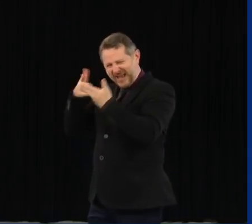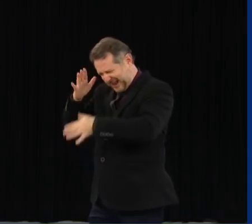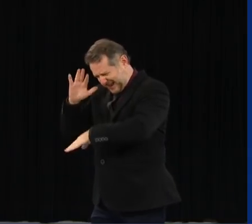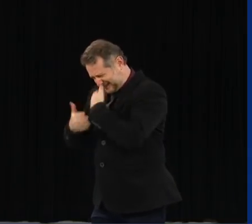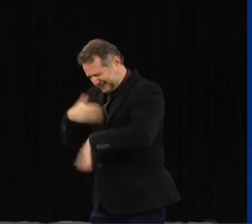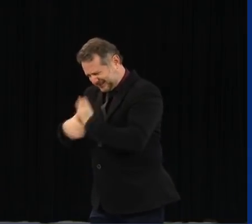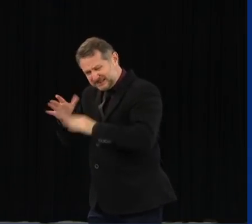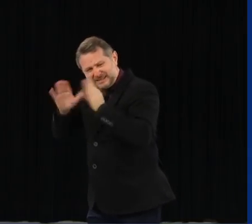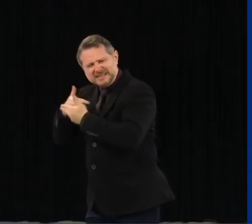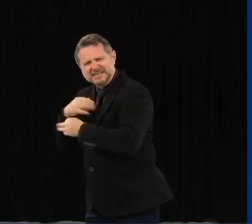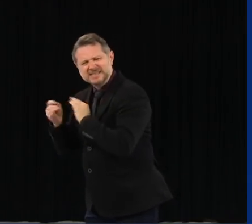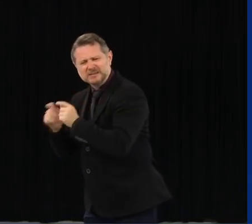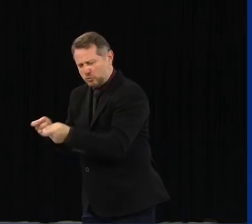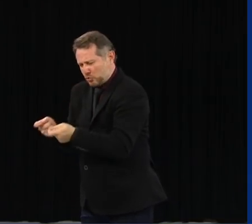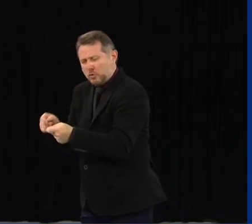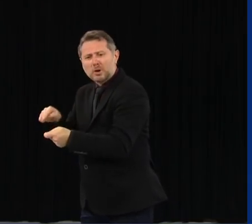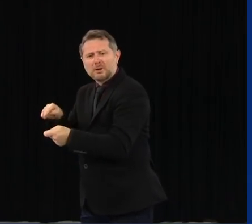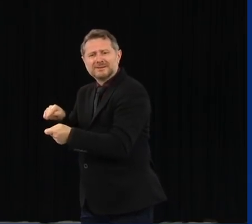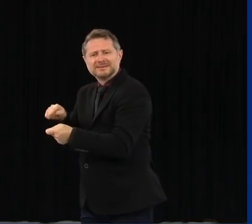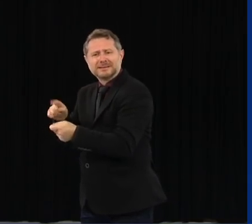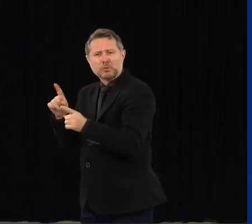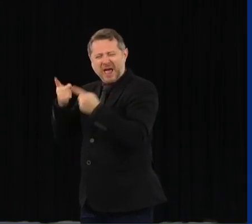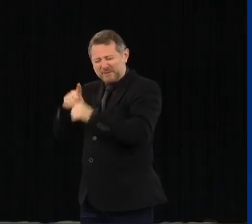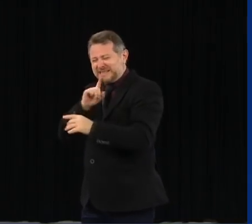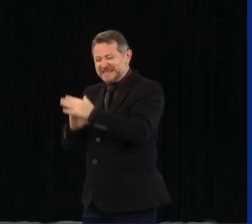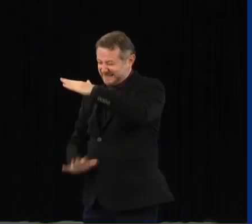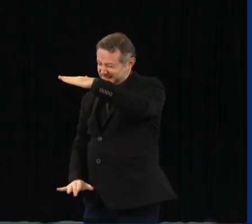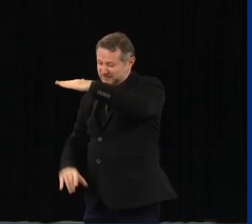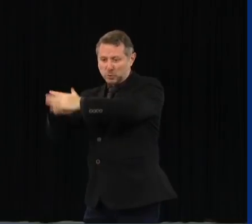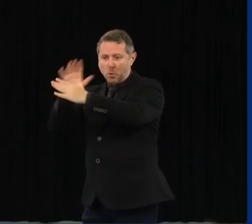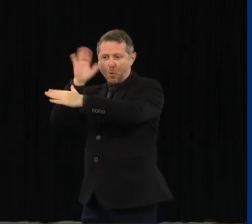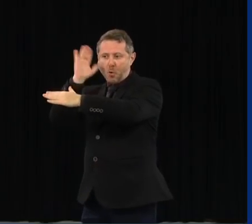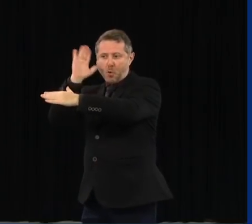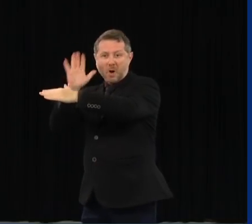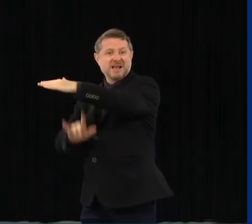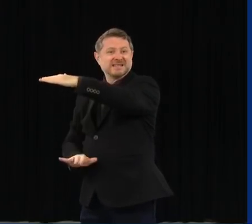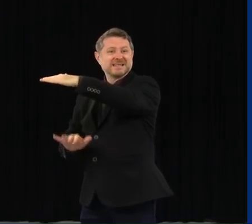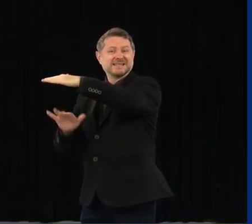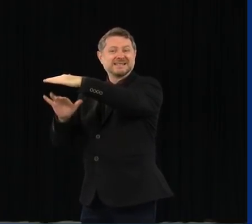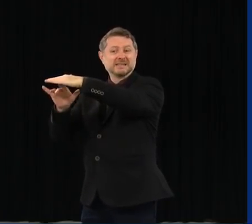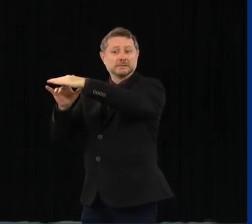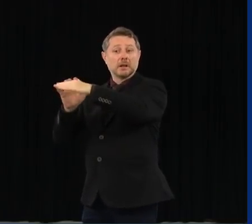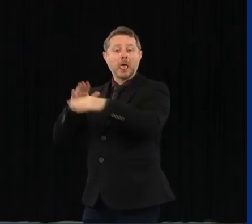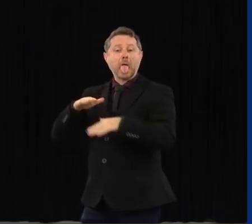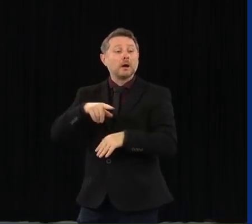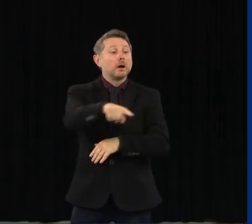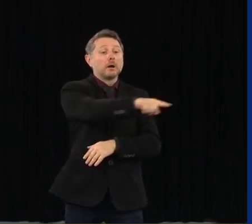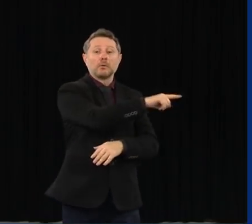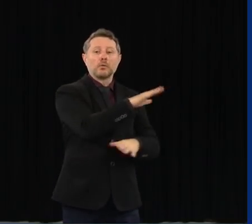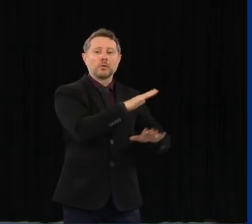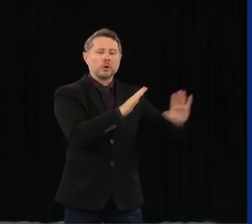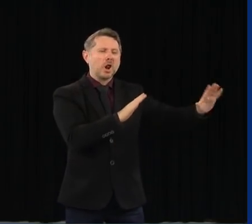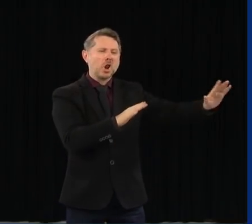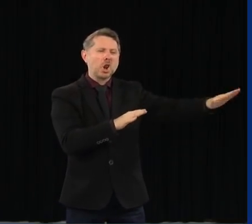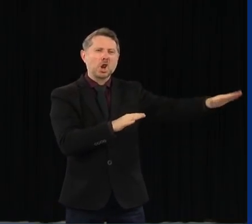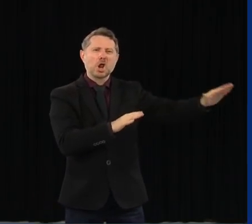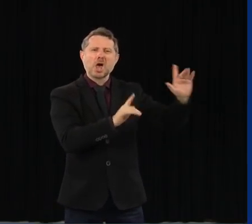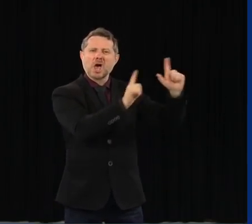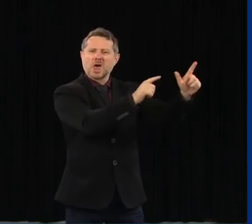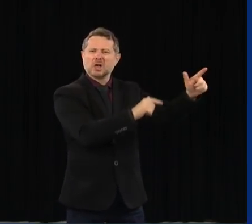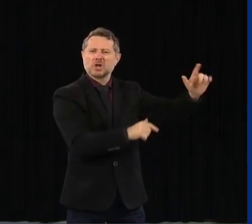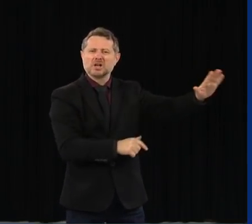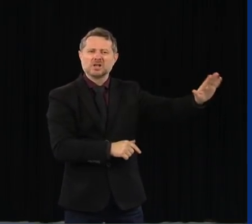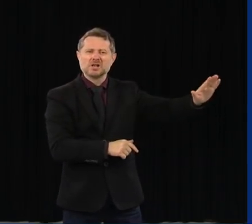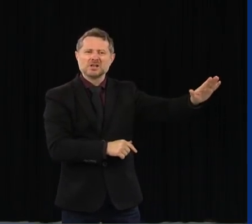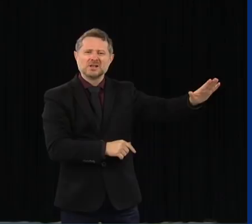the emergency at the place and time that is in front of you. And then redeploy